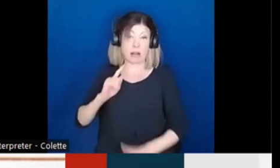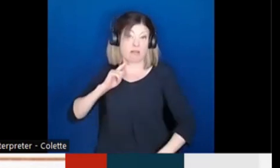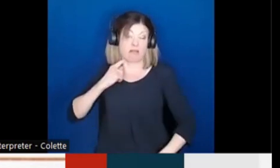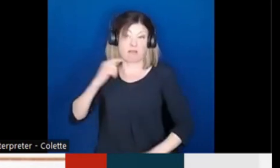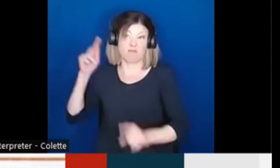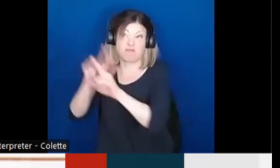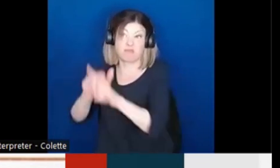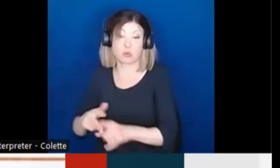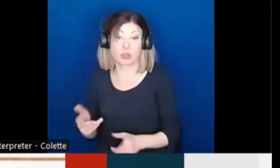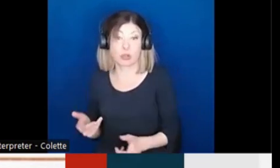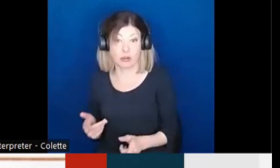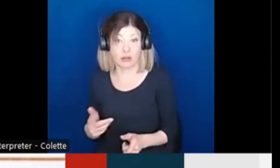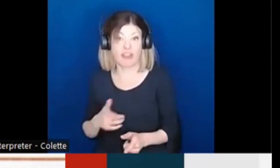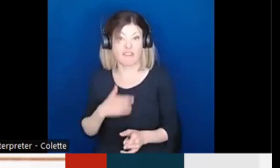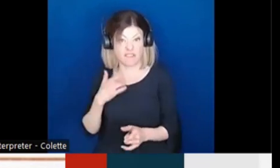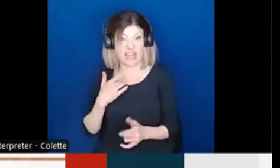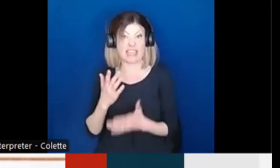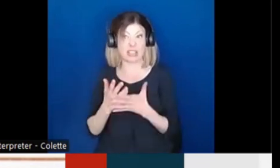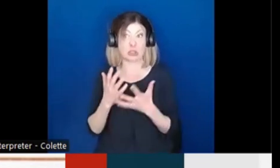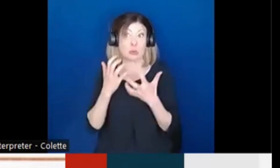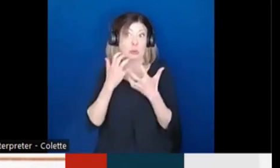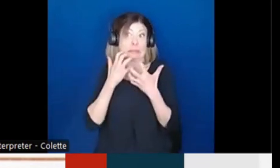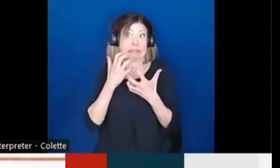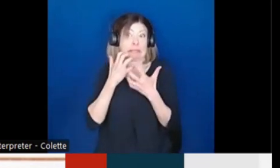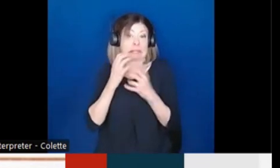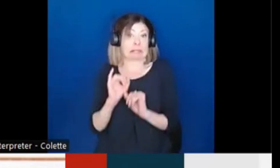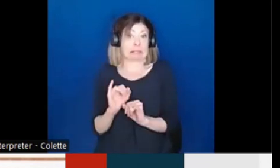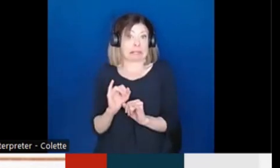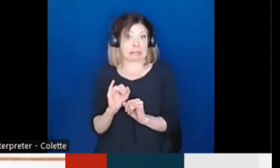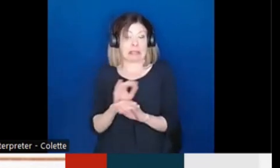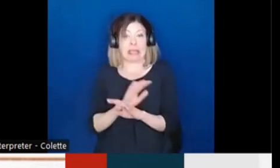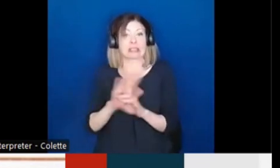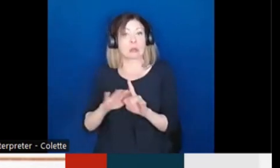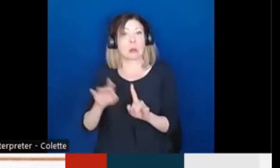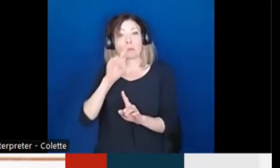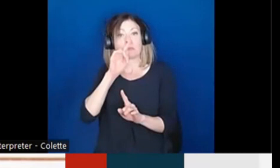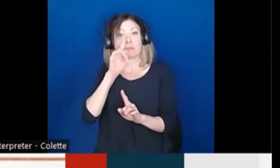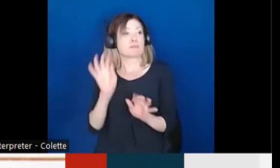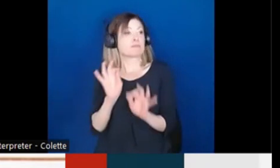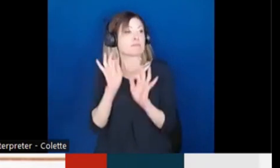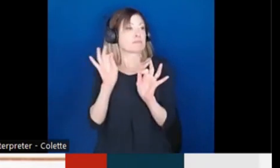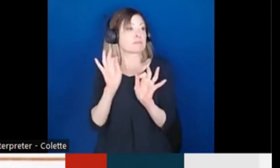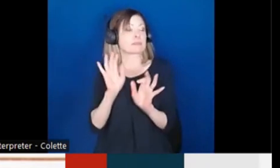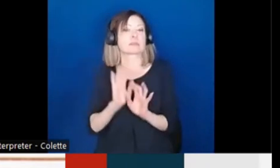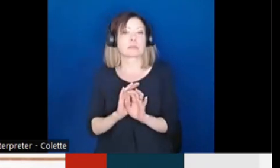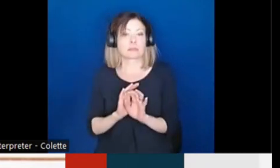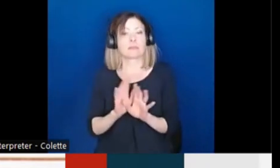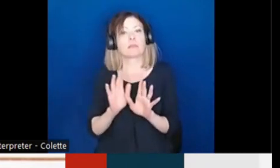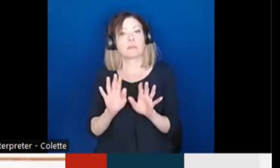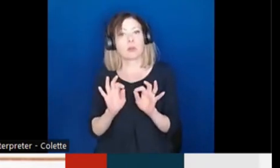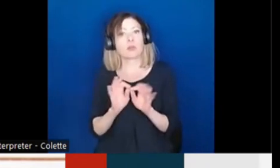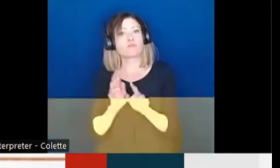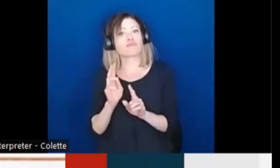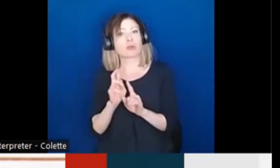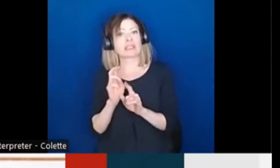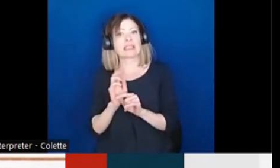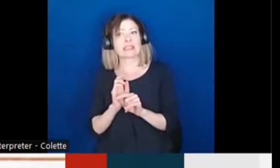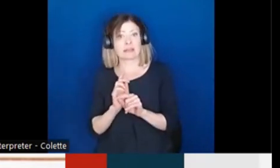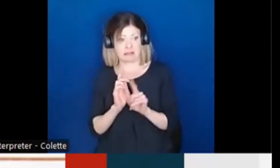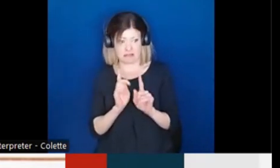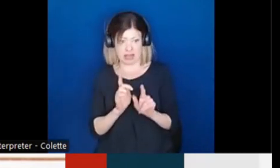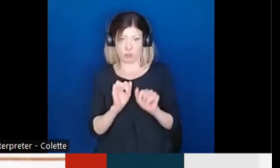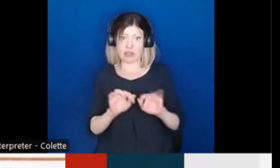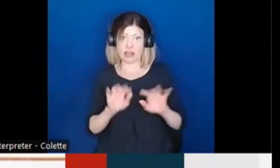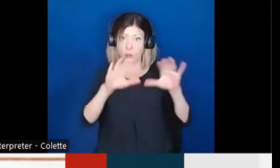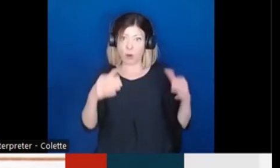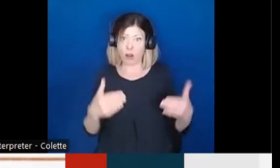It's too dark. It's not refined enough. But you know, the Brontes, this is the world that they were a